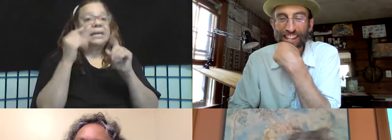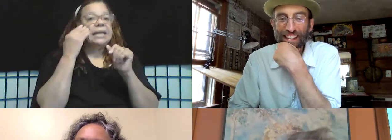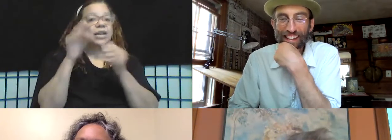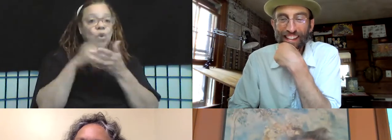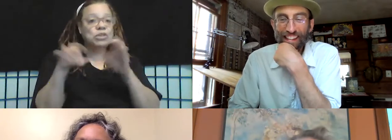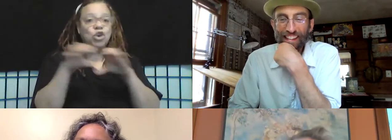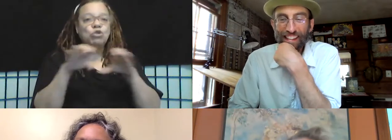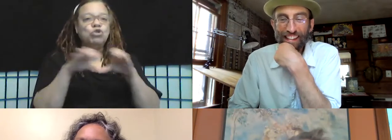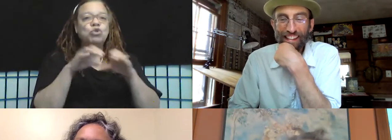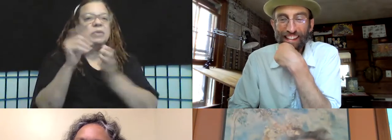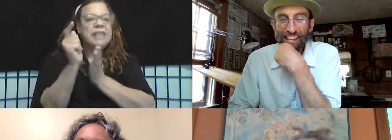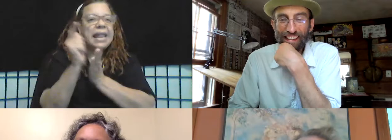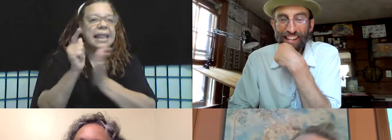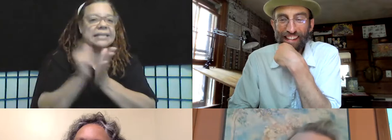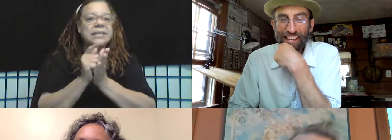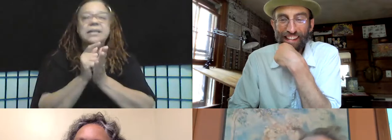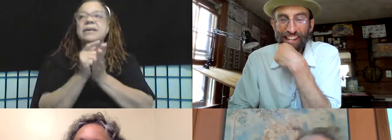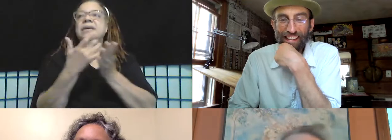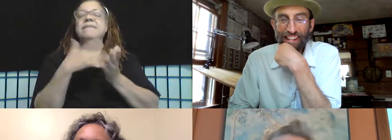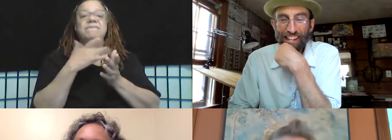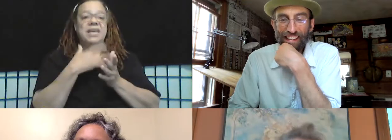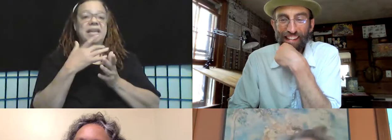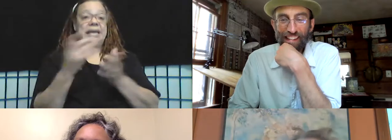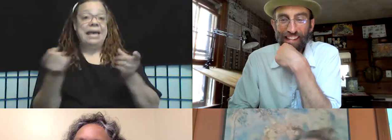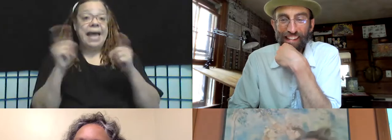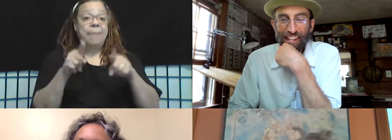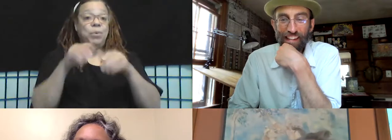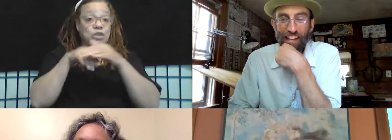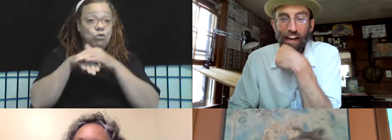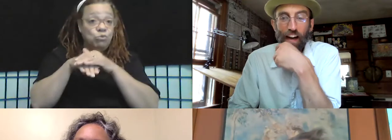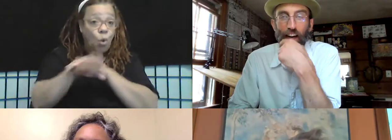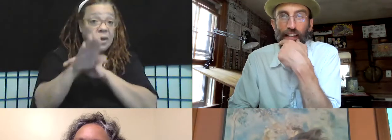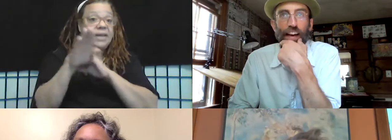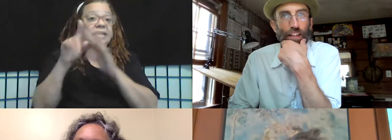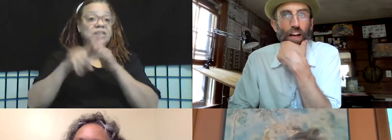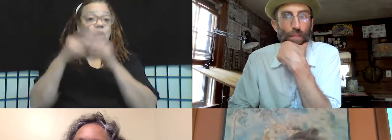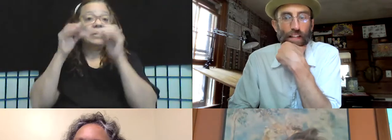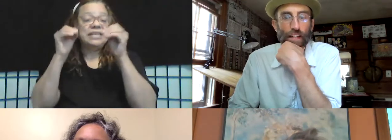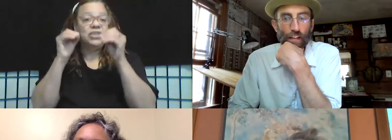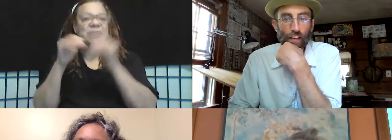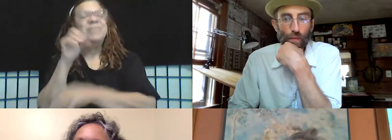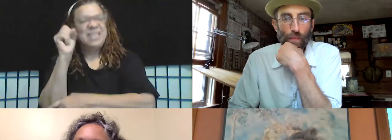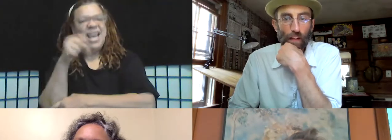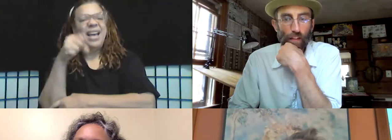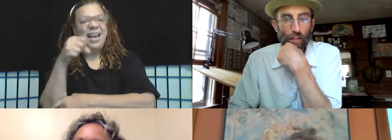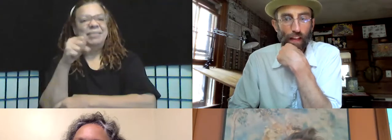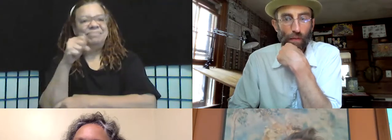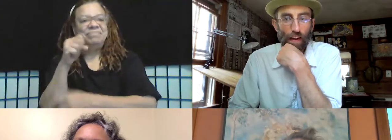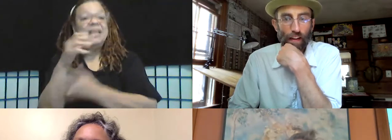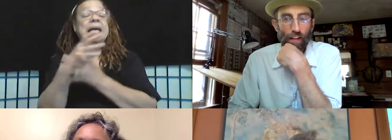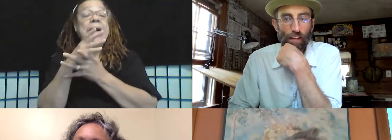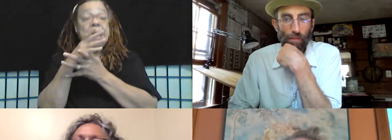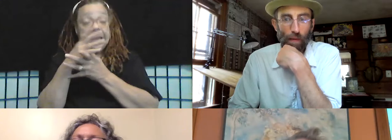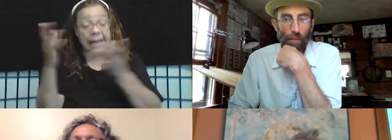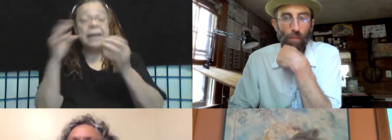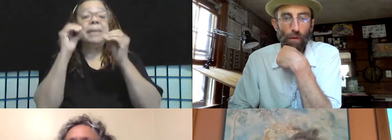do feeling or almost decision happen when you're teaching people? Yeah, a lot of my teaching is responsive. That's